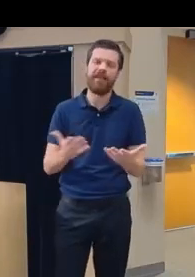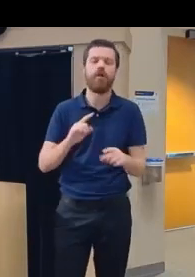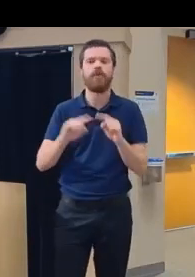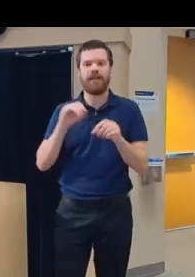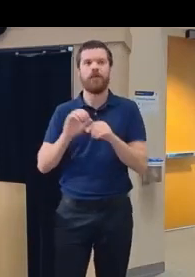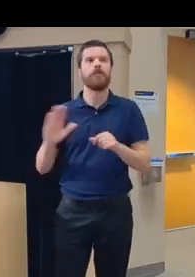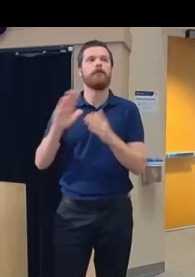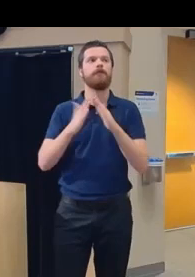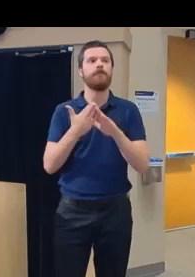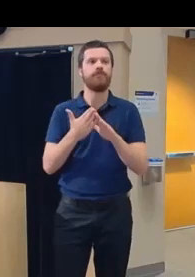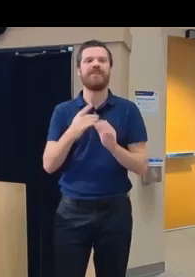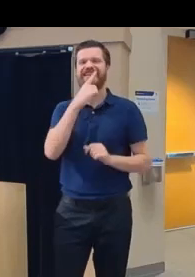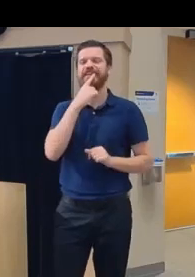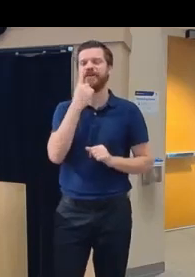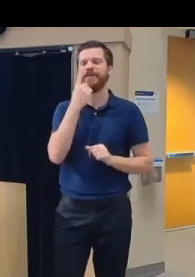community. So, yeah.